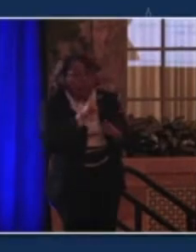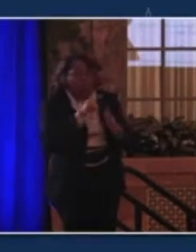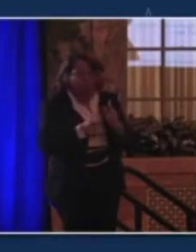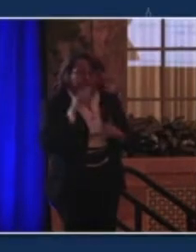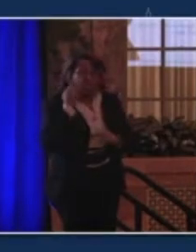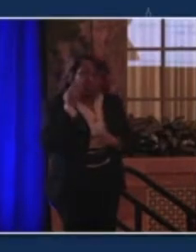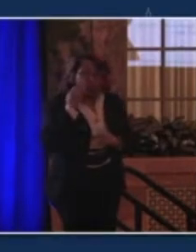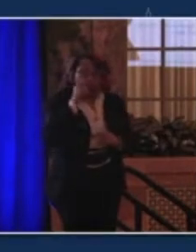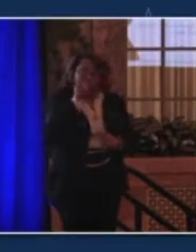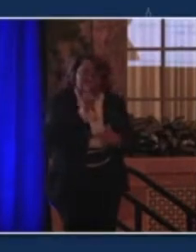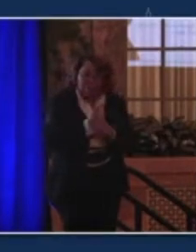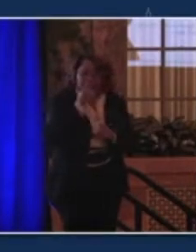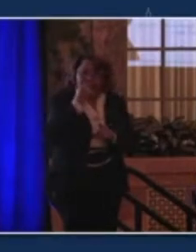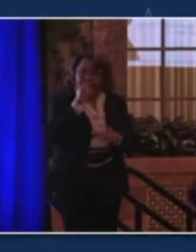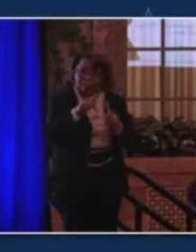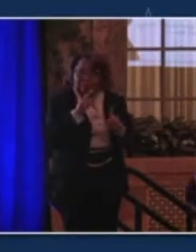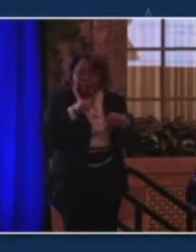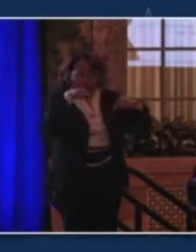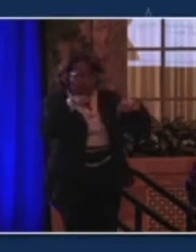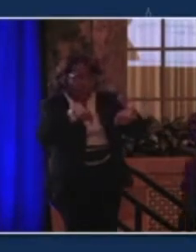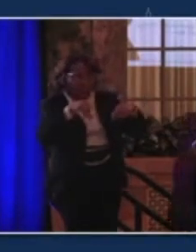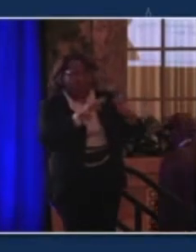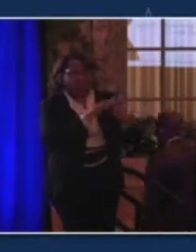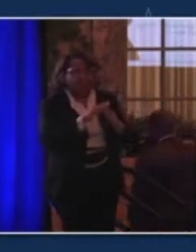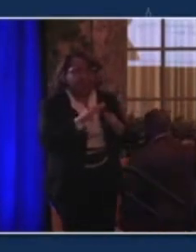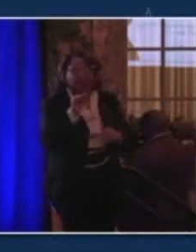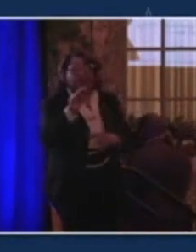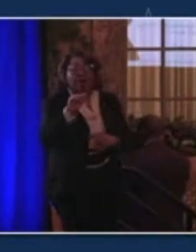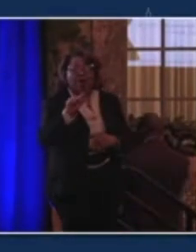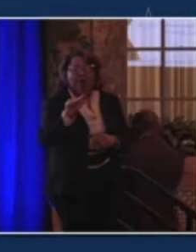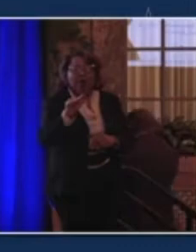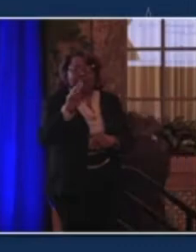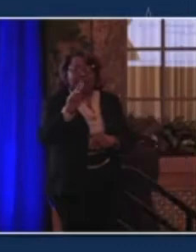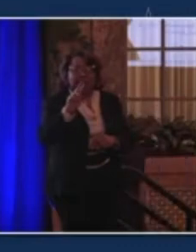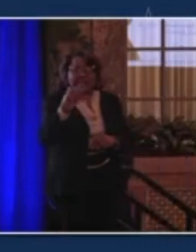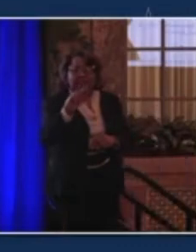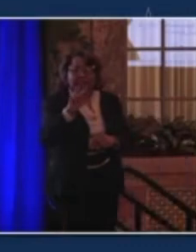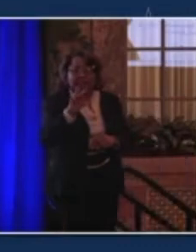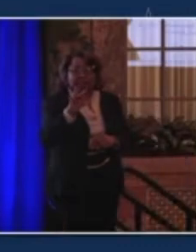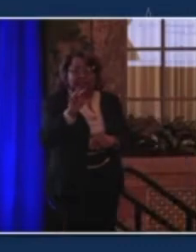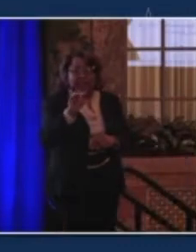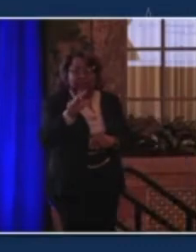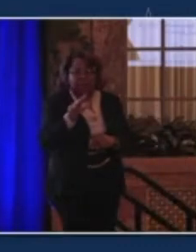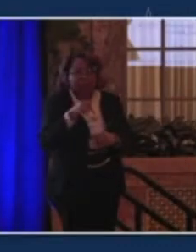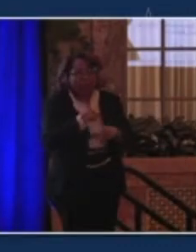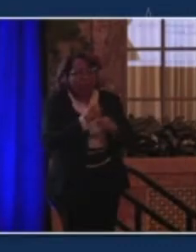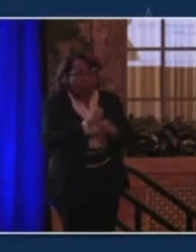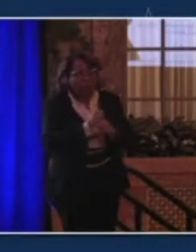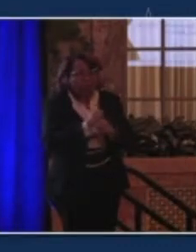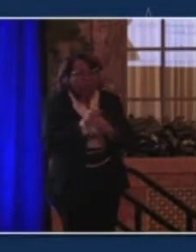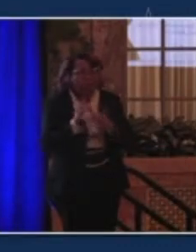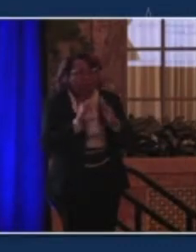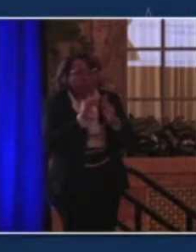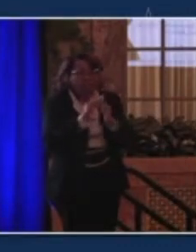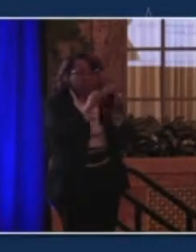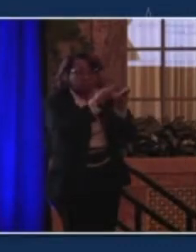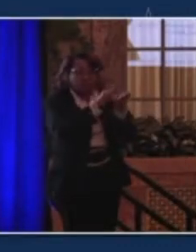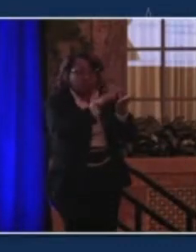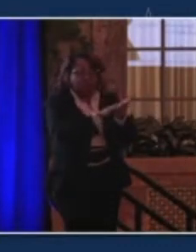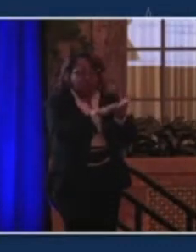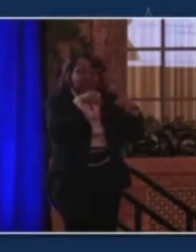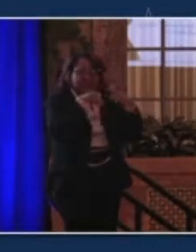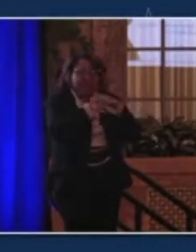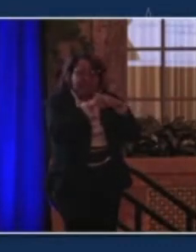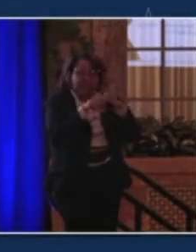the people of the city. On August 6, 1983, he made city records accessible to the